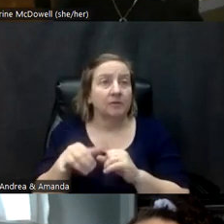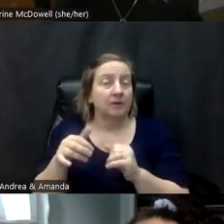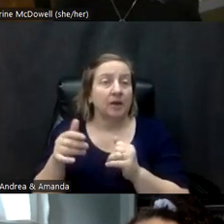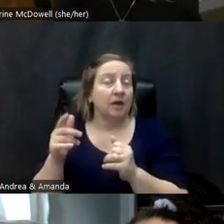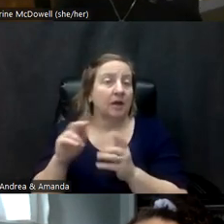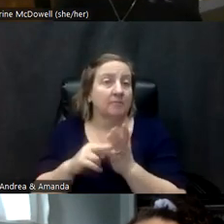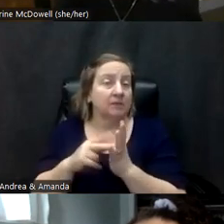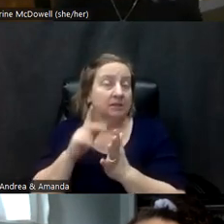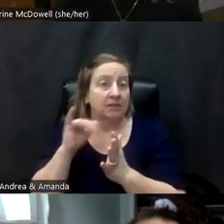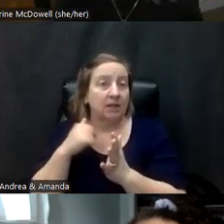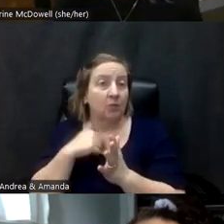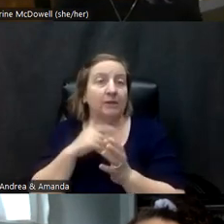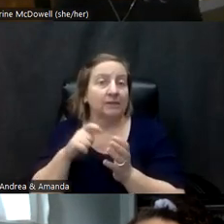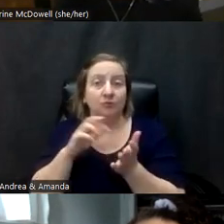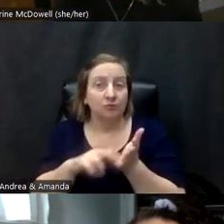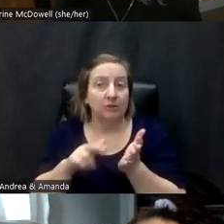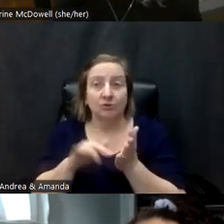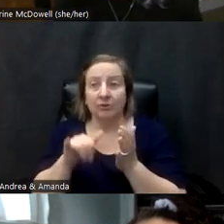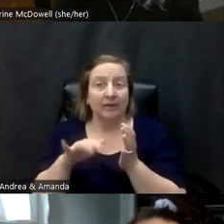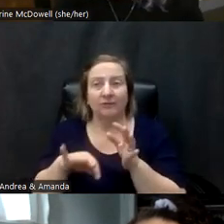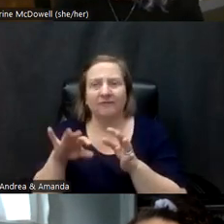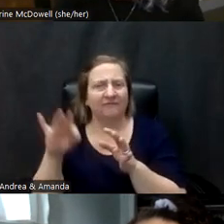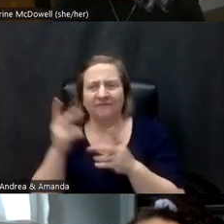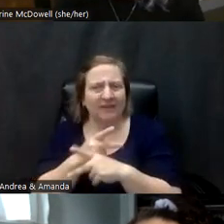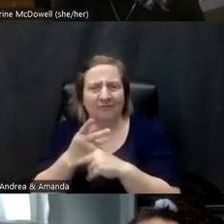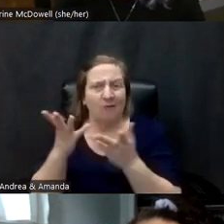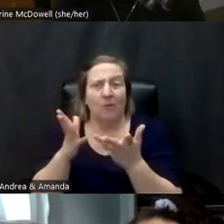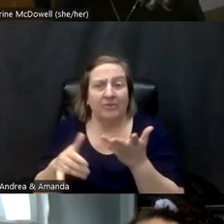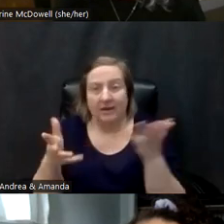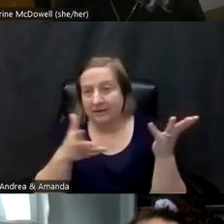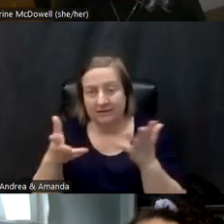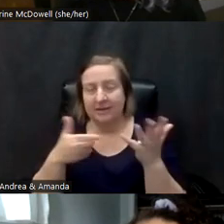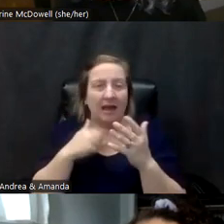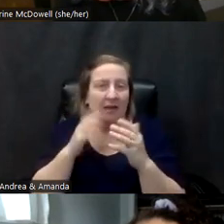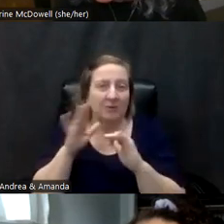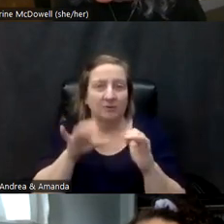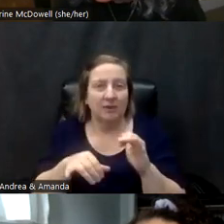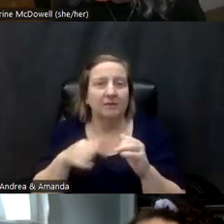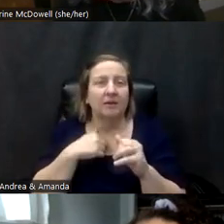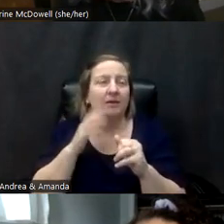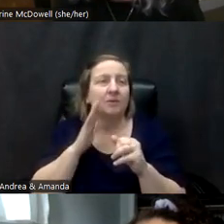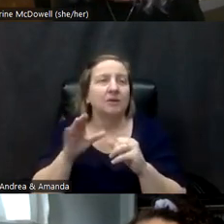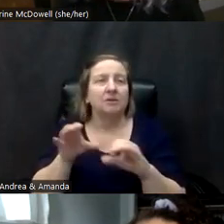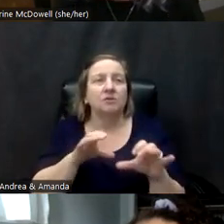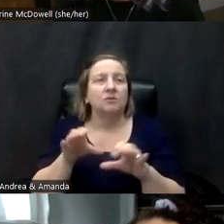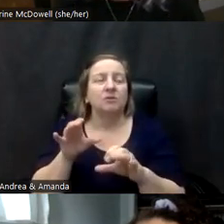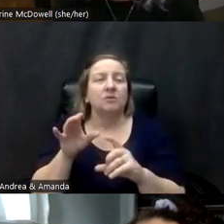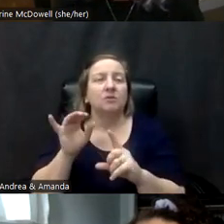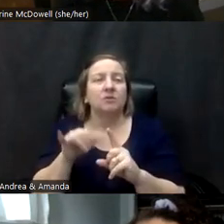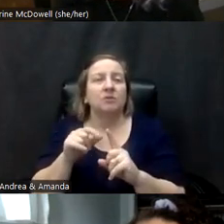sounds like we at least need to research these to figure out what they are. So yeah. I will do that. So I'm taking on then